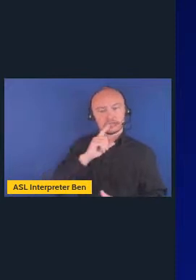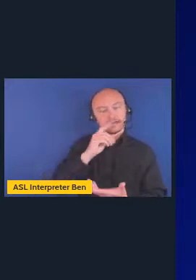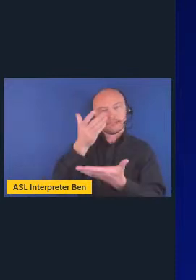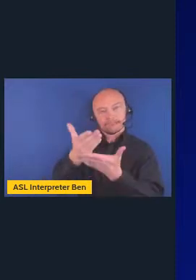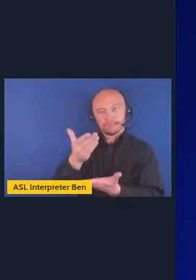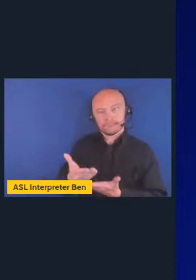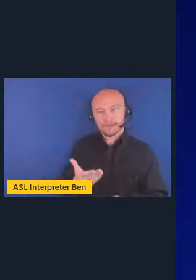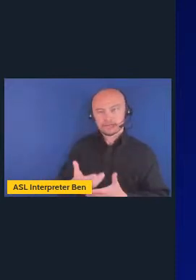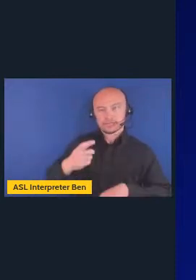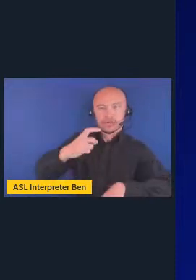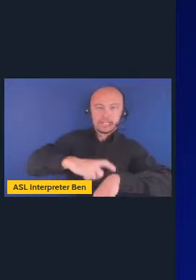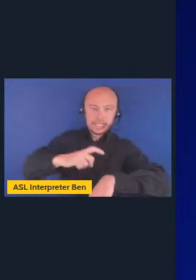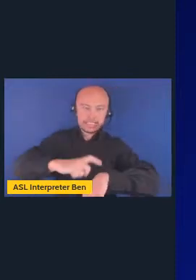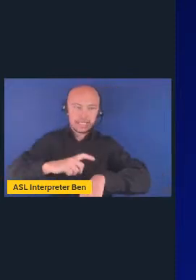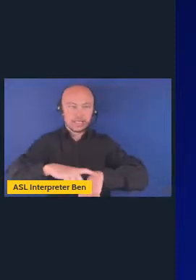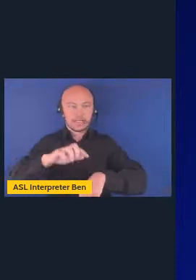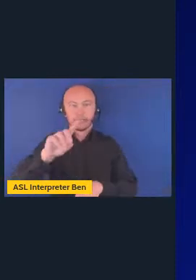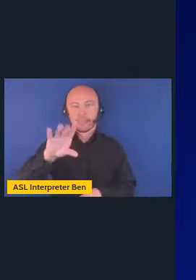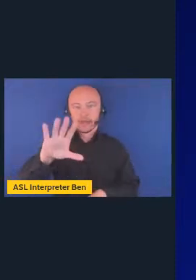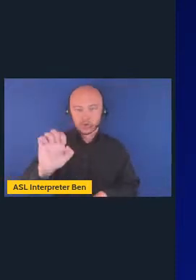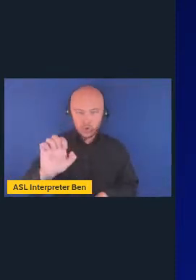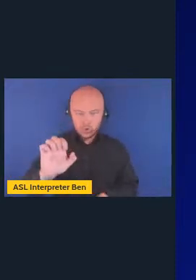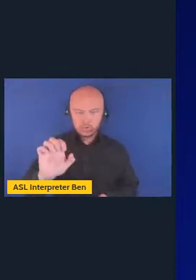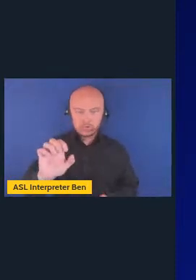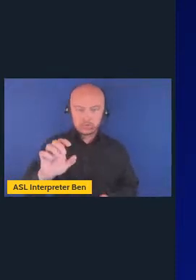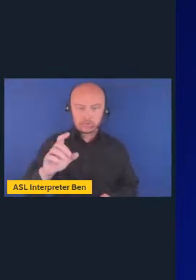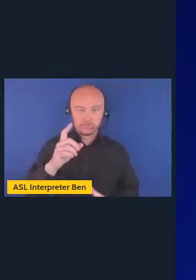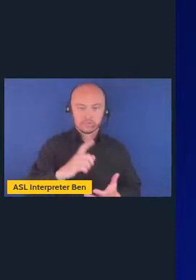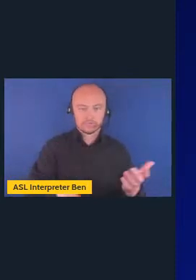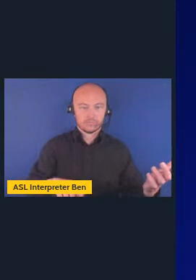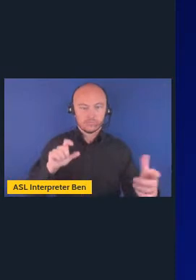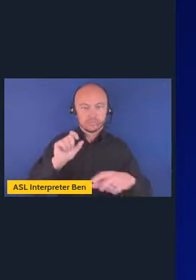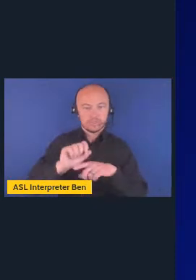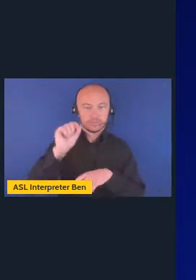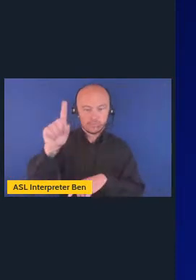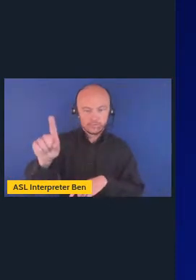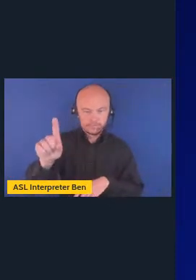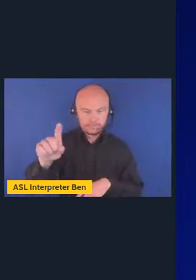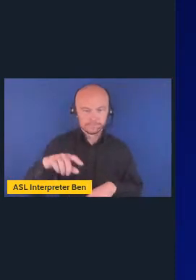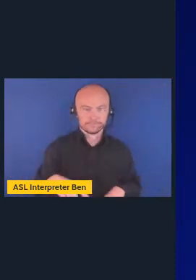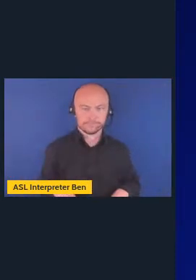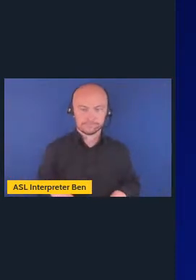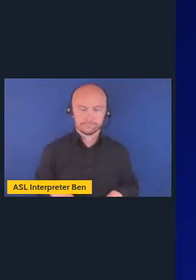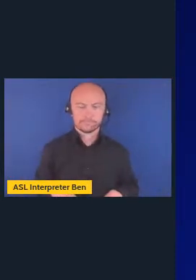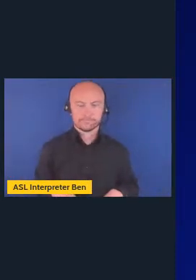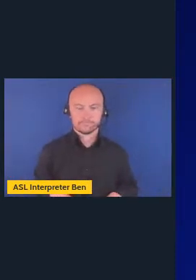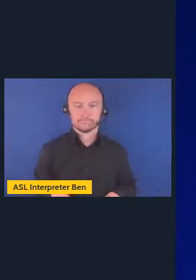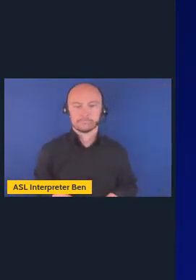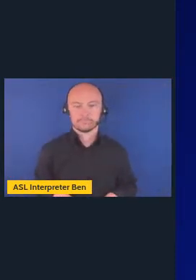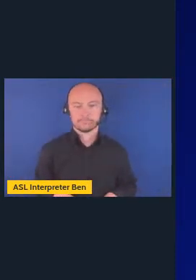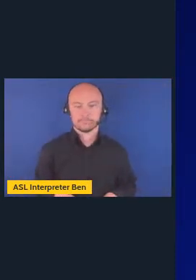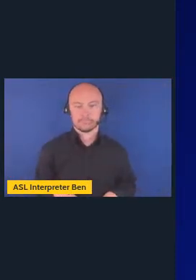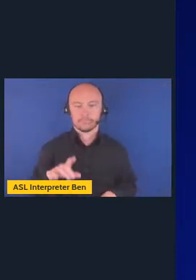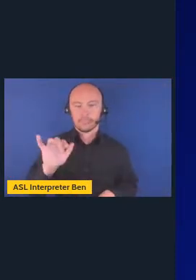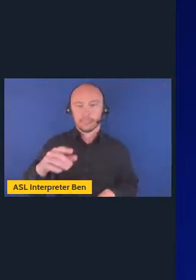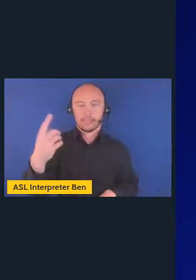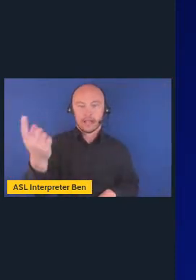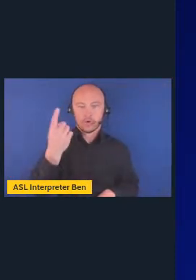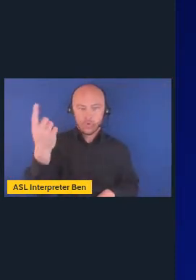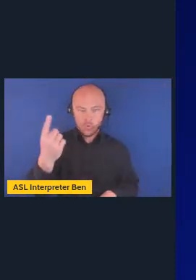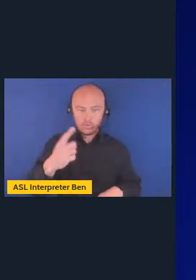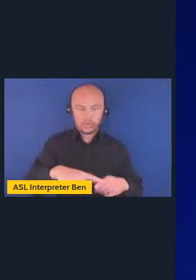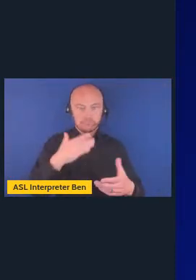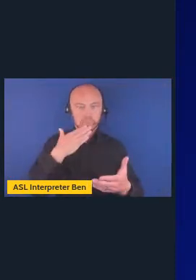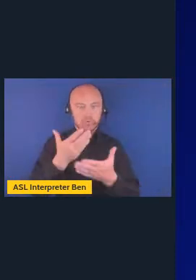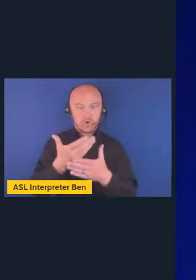time the code is written if what's being deployed is actually valid. And that can only be a good